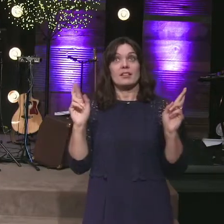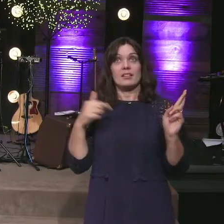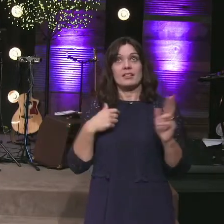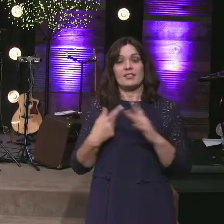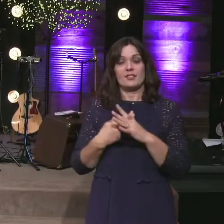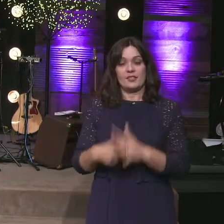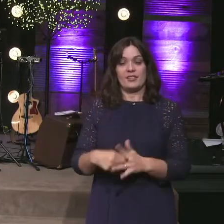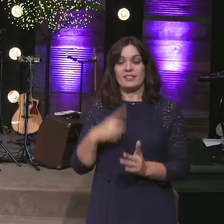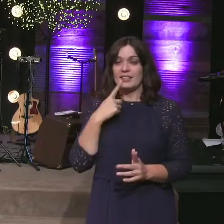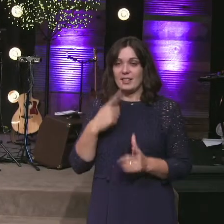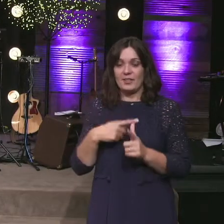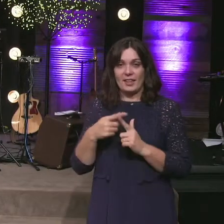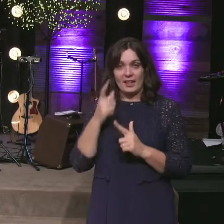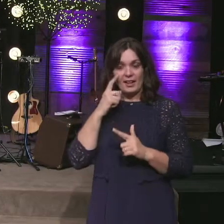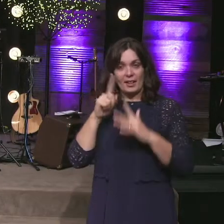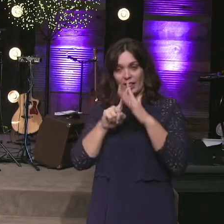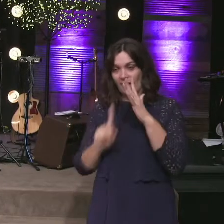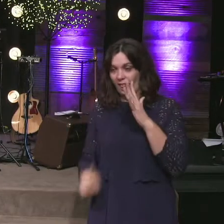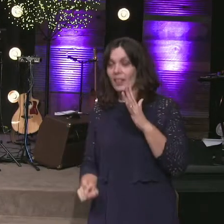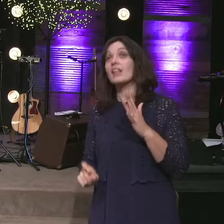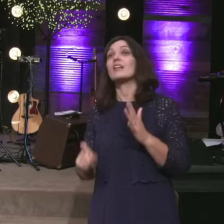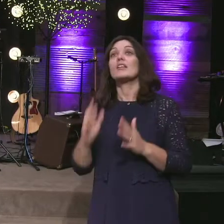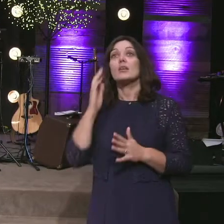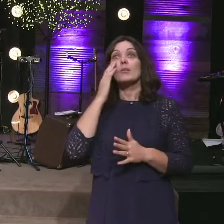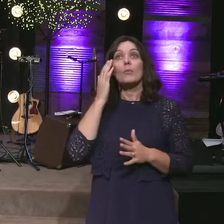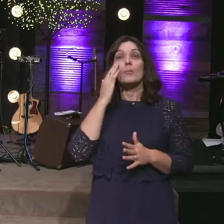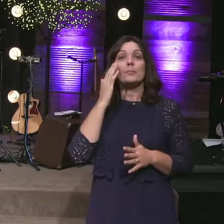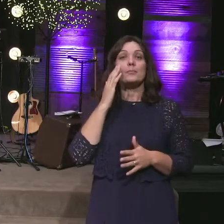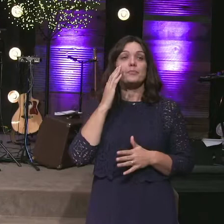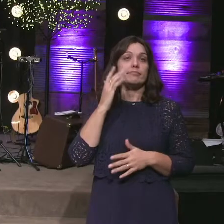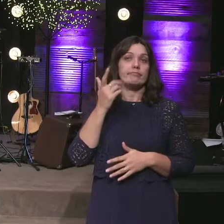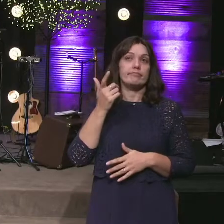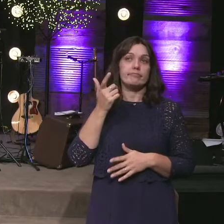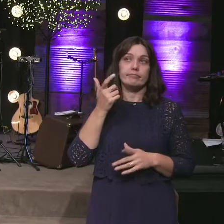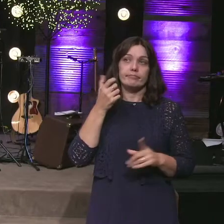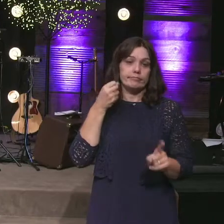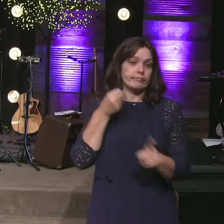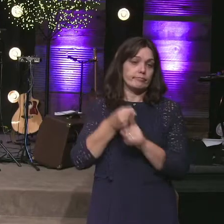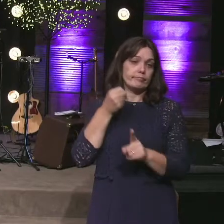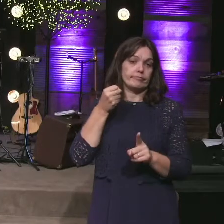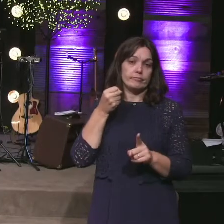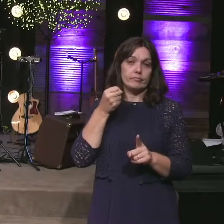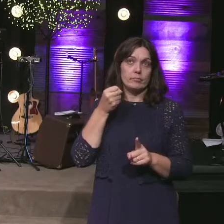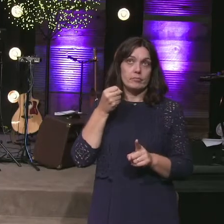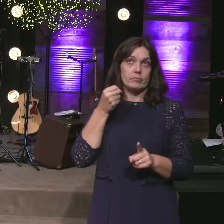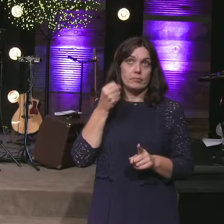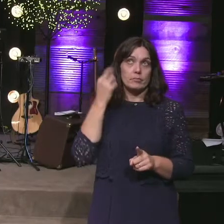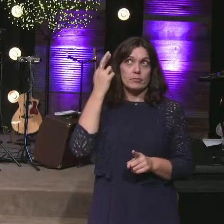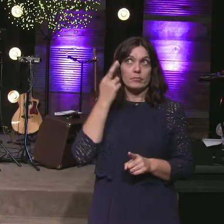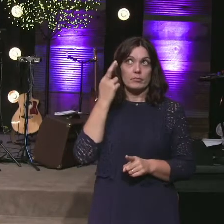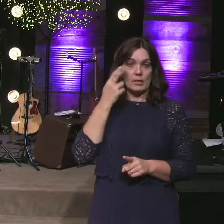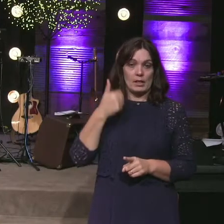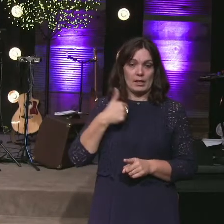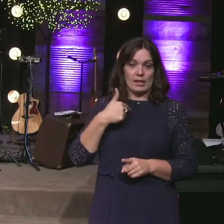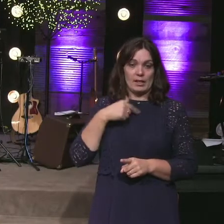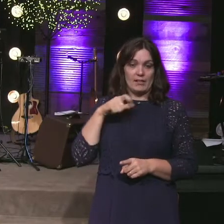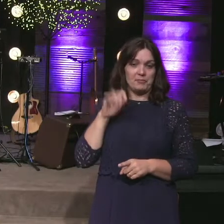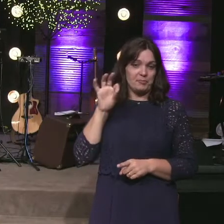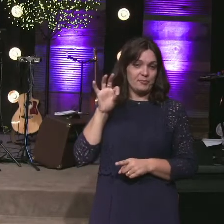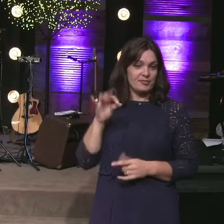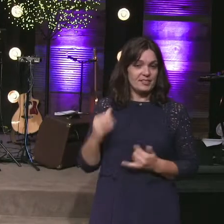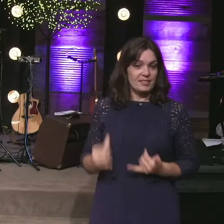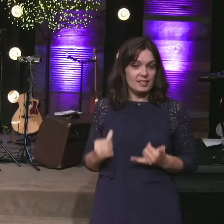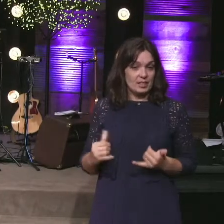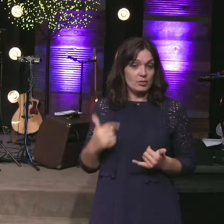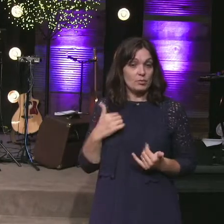I lost my train of thought. You know, all of a sudden, come to find out, I'm preaching today. And so I want